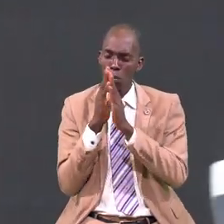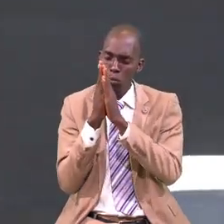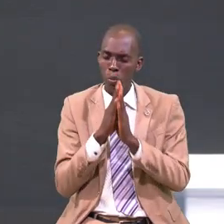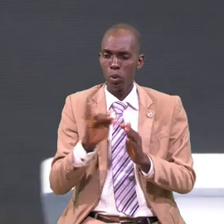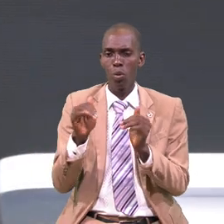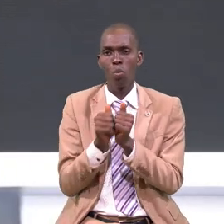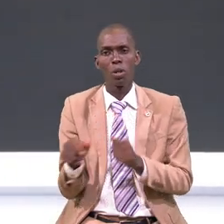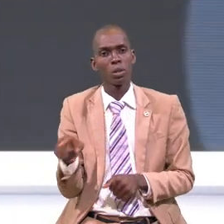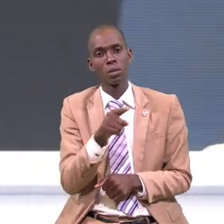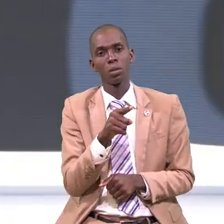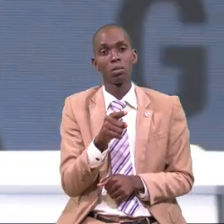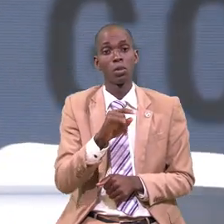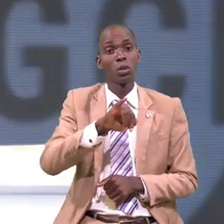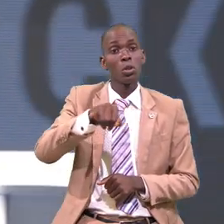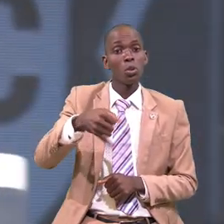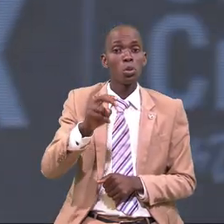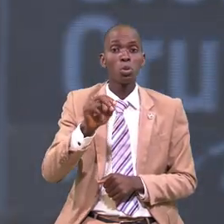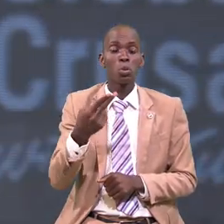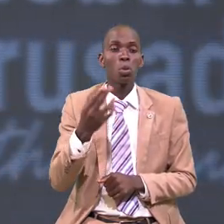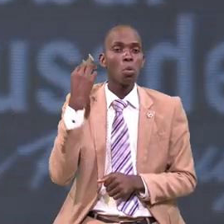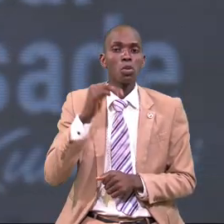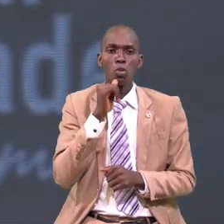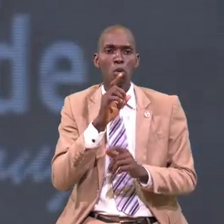wasn't talking and singing.